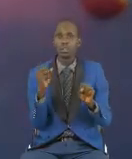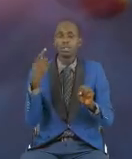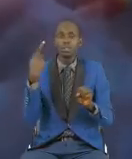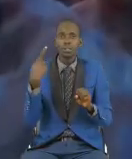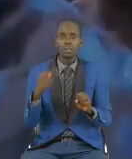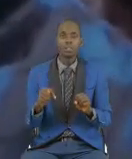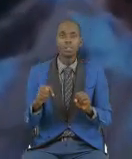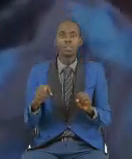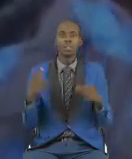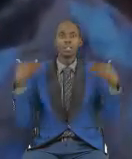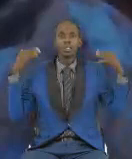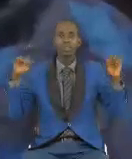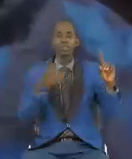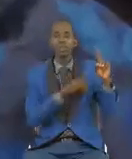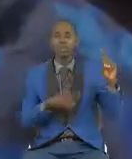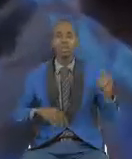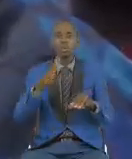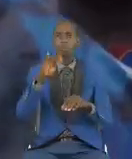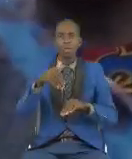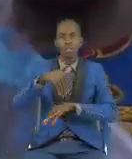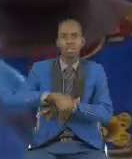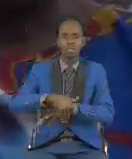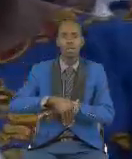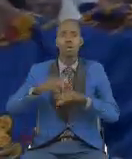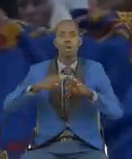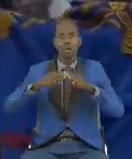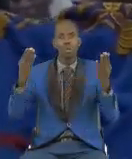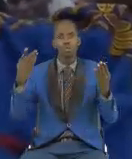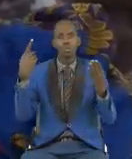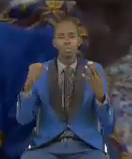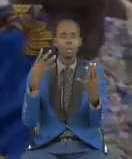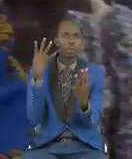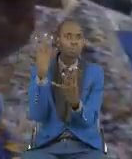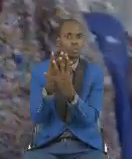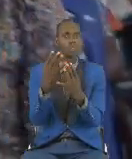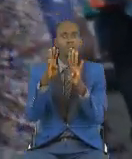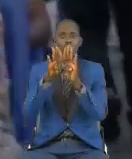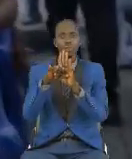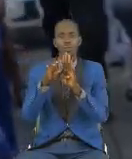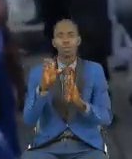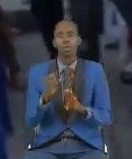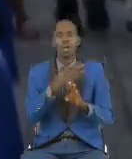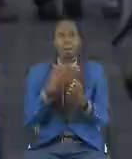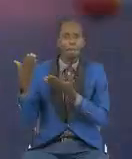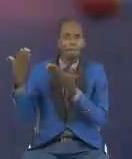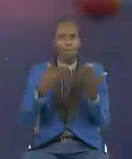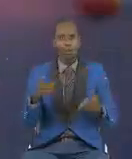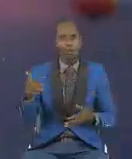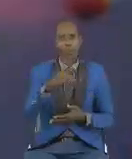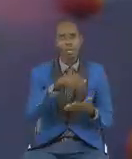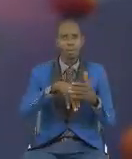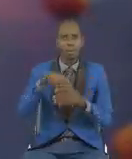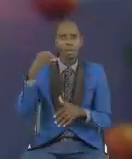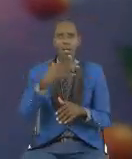Lord by night opened the prison doors and brought them forth and said, in verse